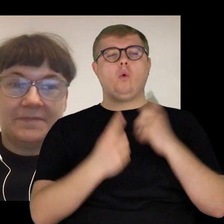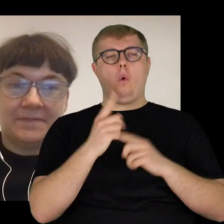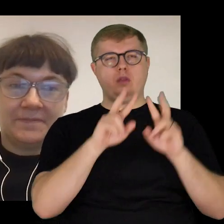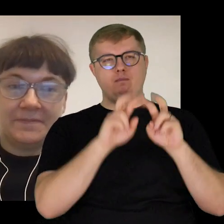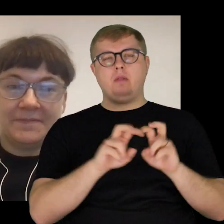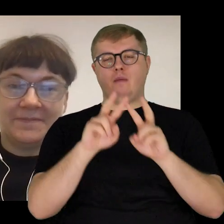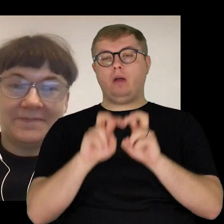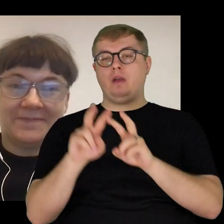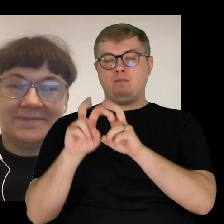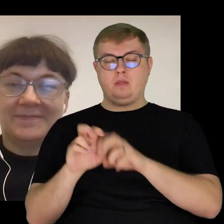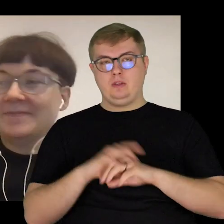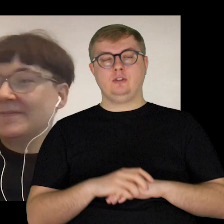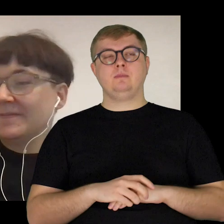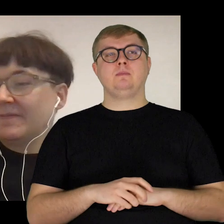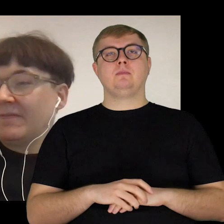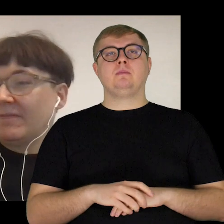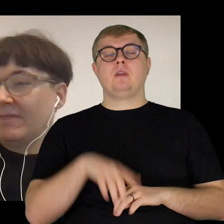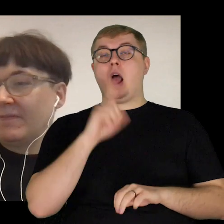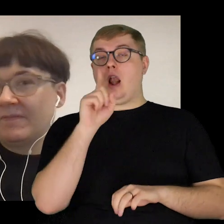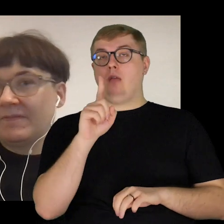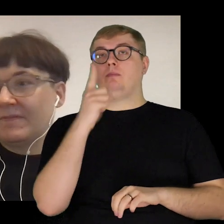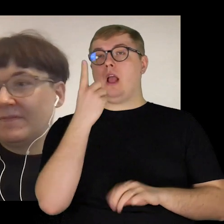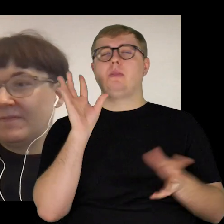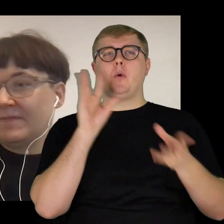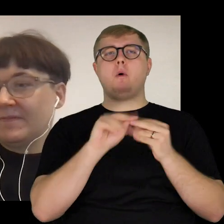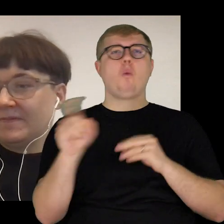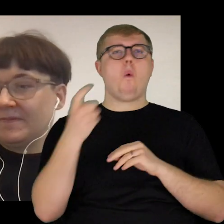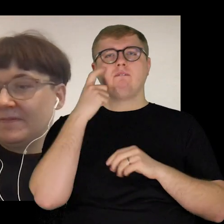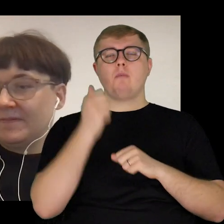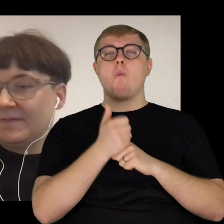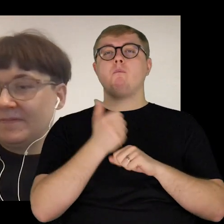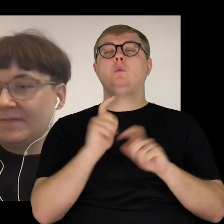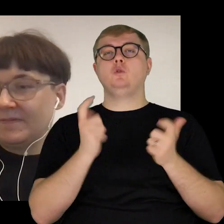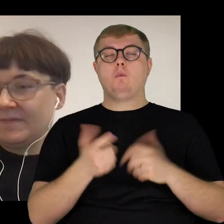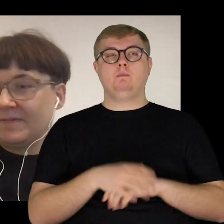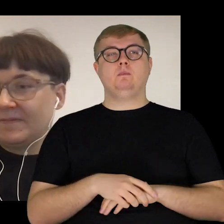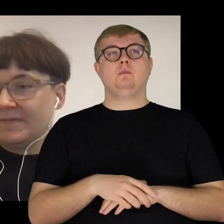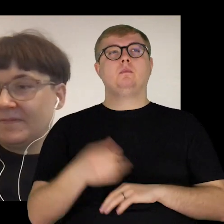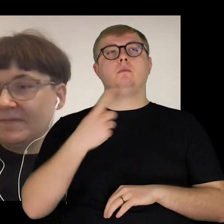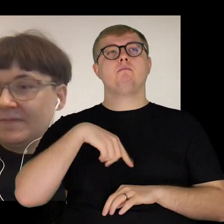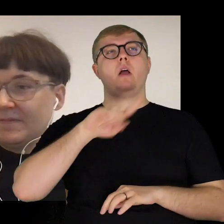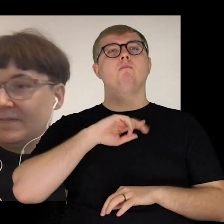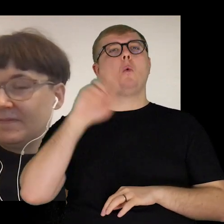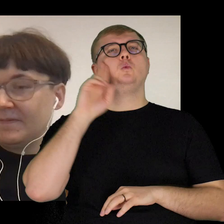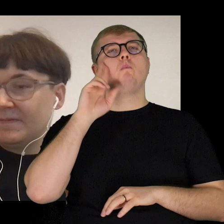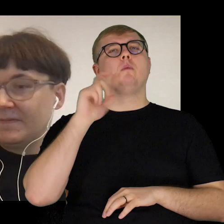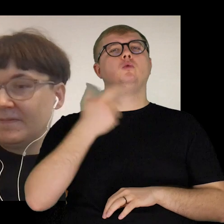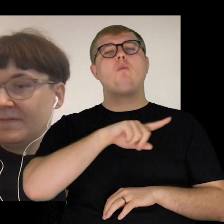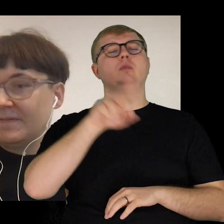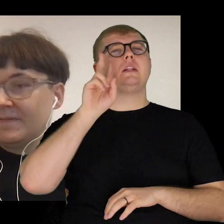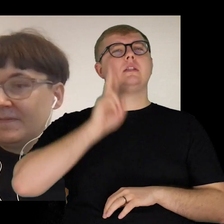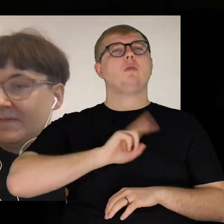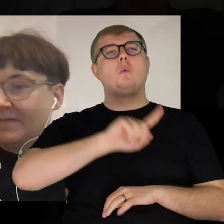main reasons is that we understand these institutions, which are certainly